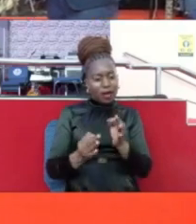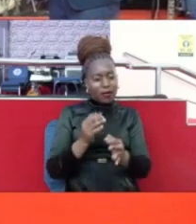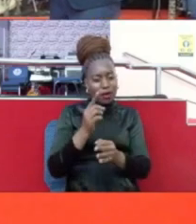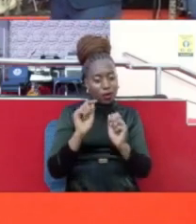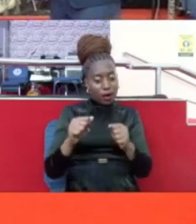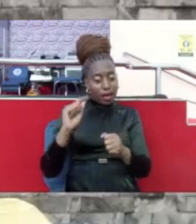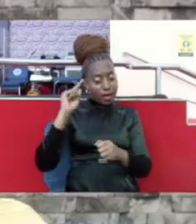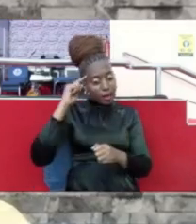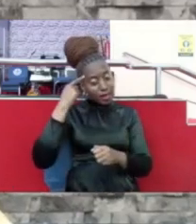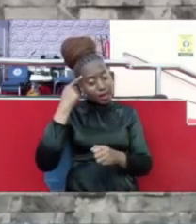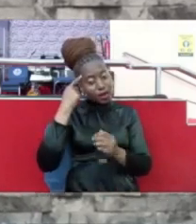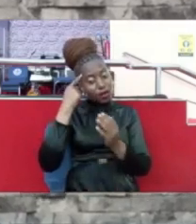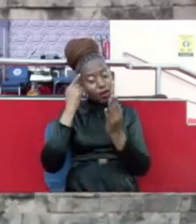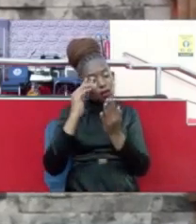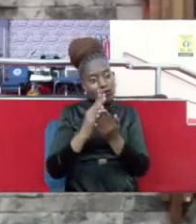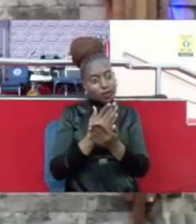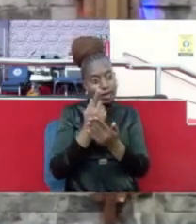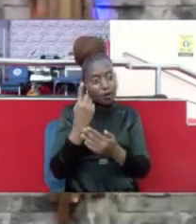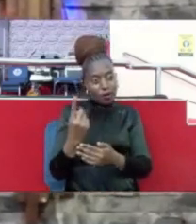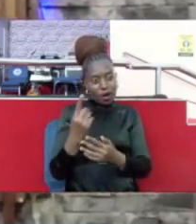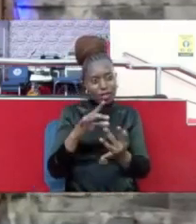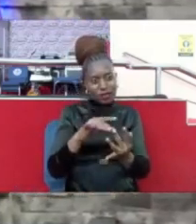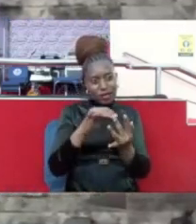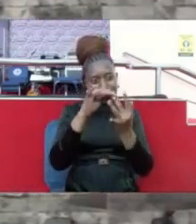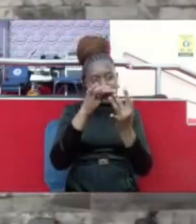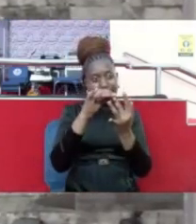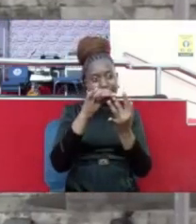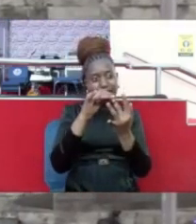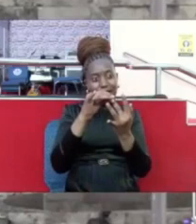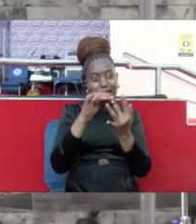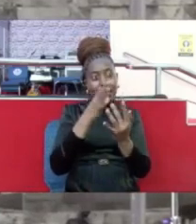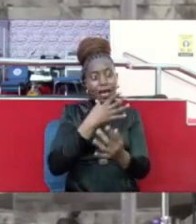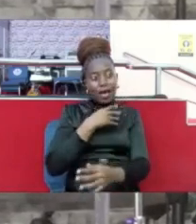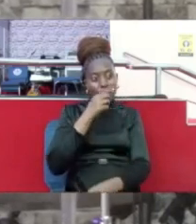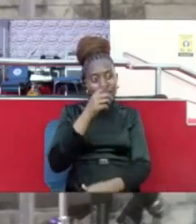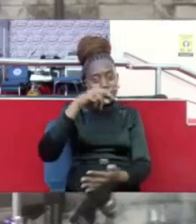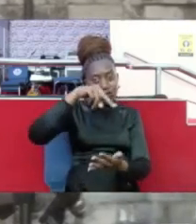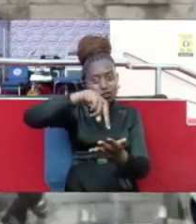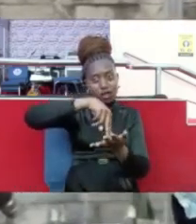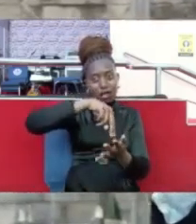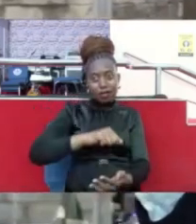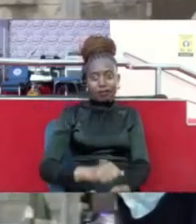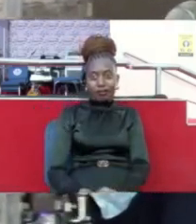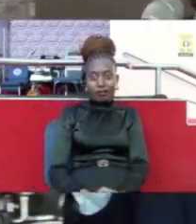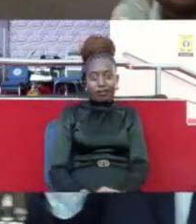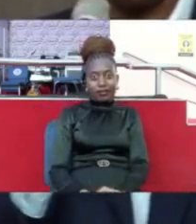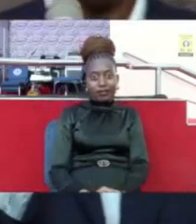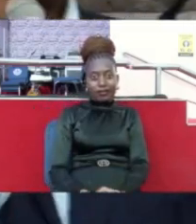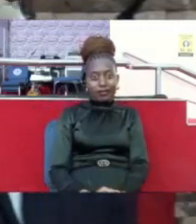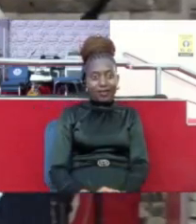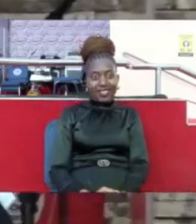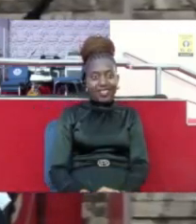someone specifically, kama unaweza kumfikiria mtu, I want you to stand up. Ningetaka usimame.